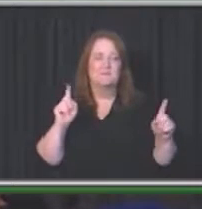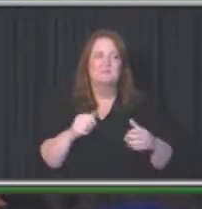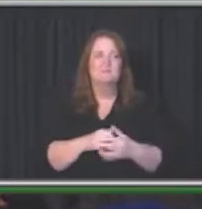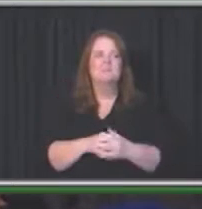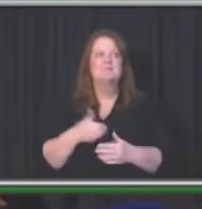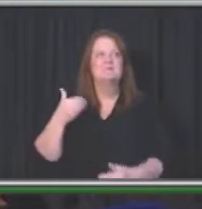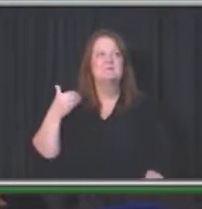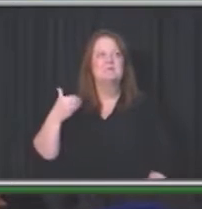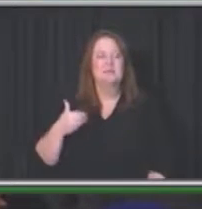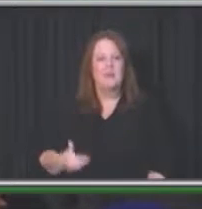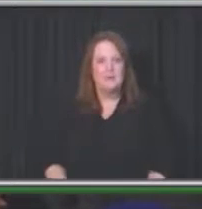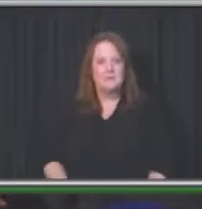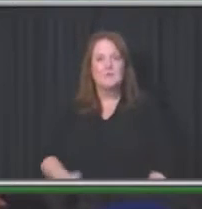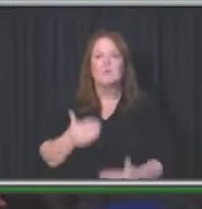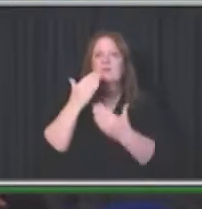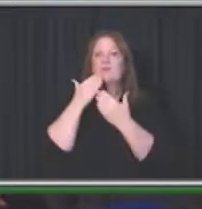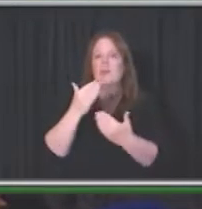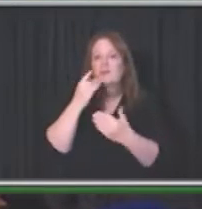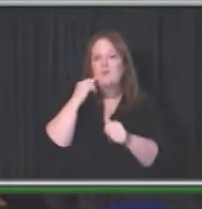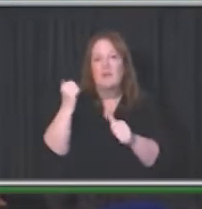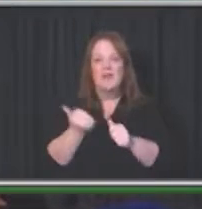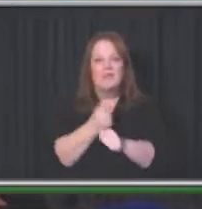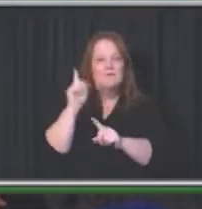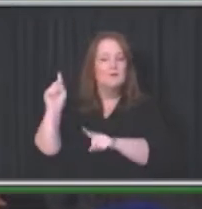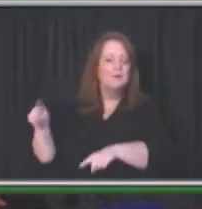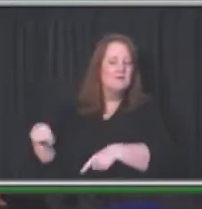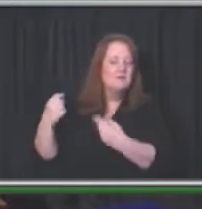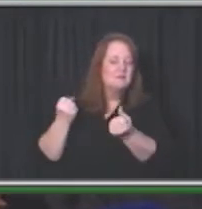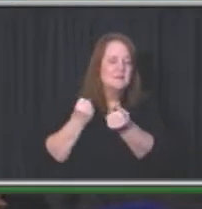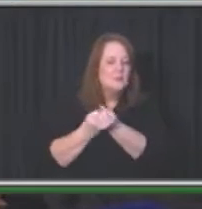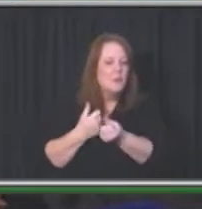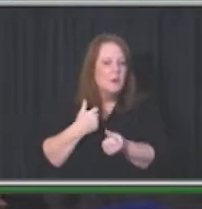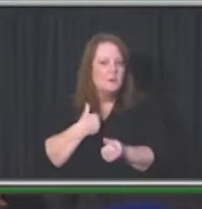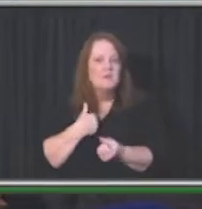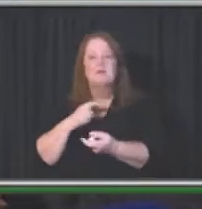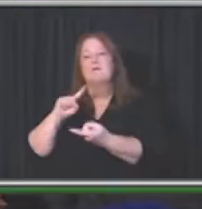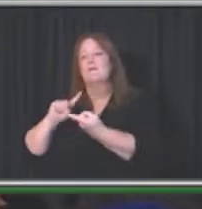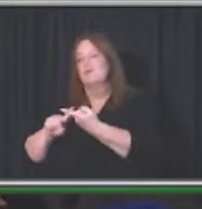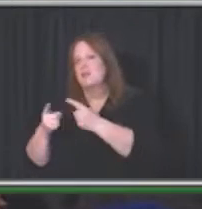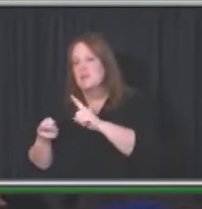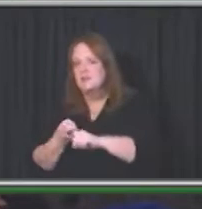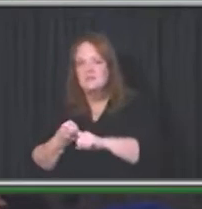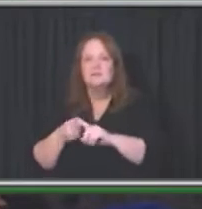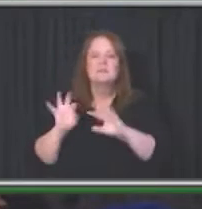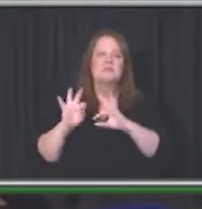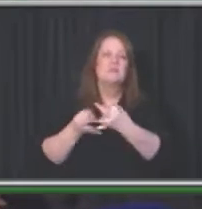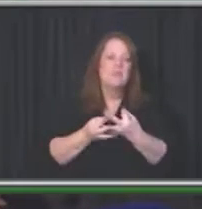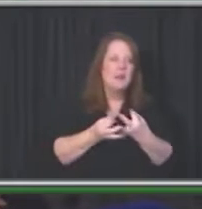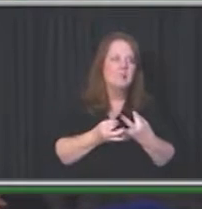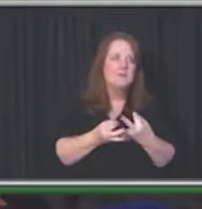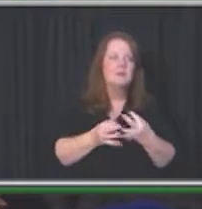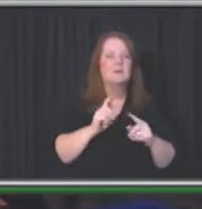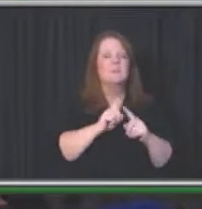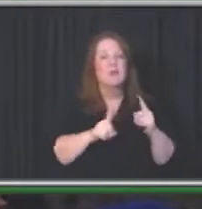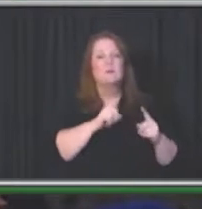I am so thankful for everyone that has supported me, all of my friends, all of my family, but I truly believe that God is my